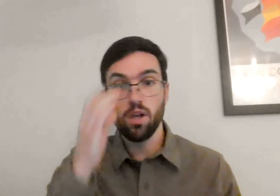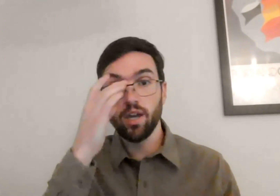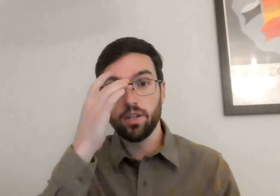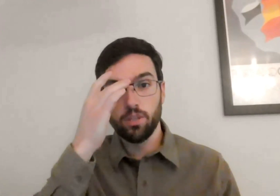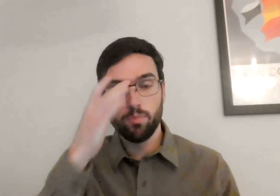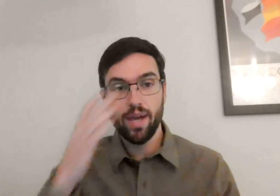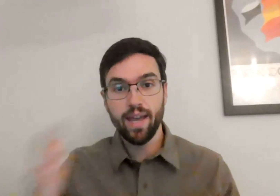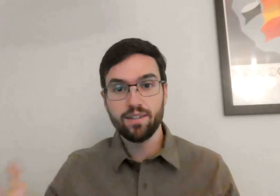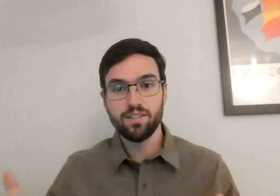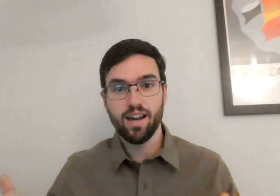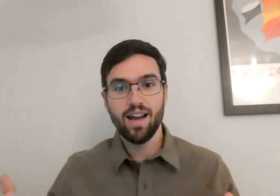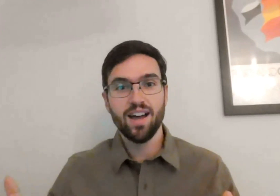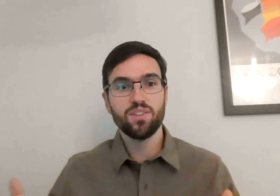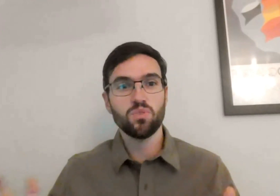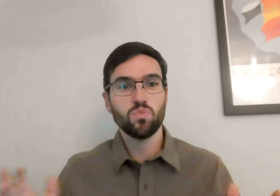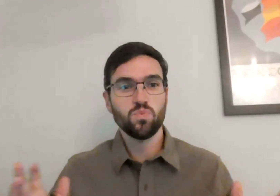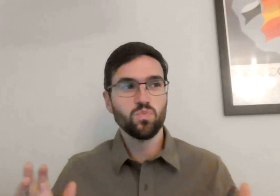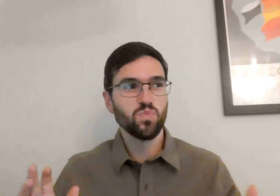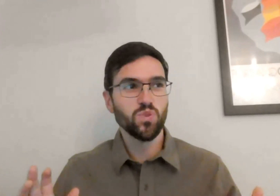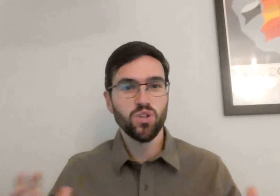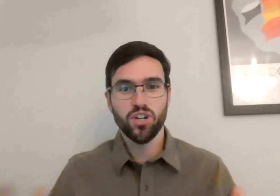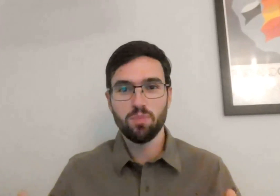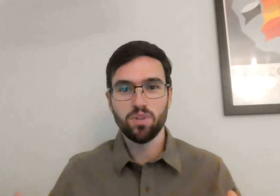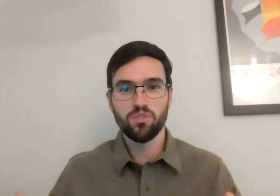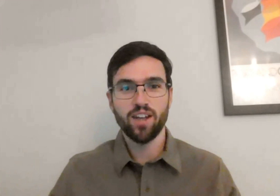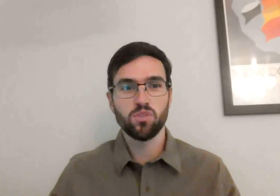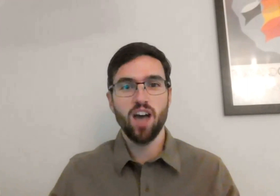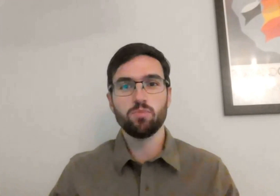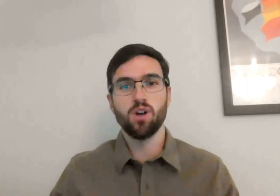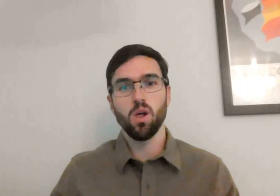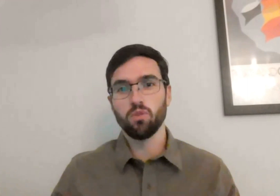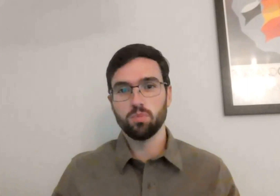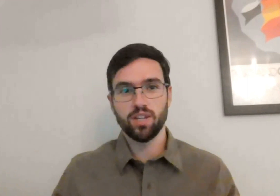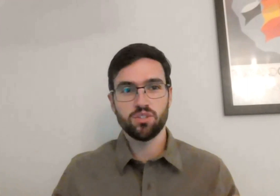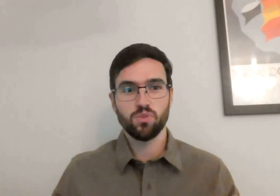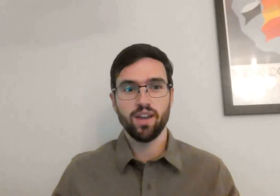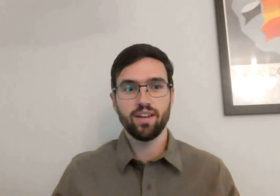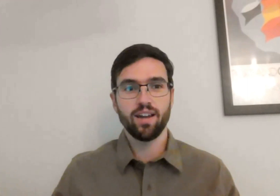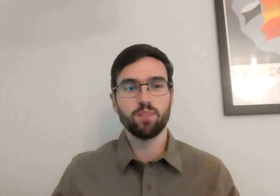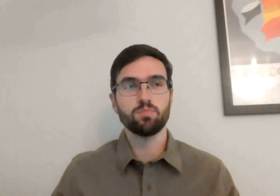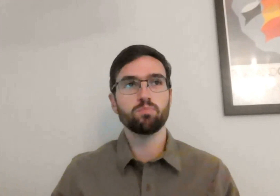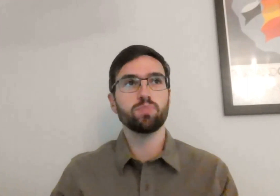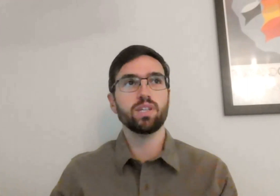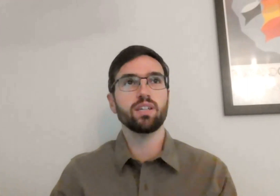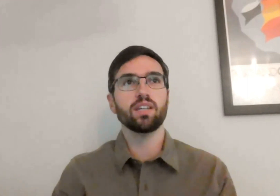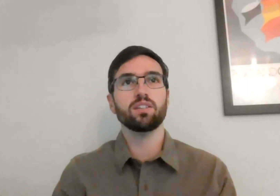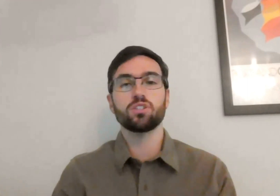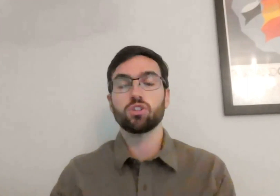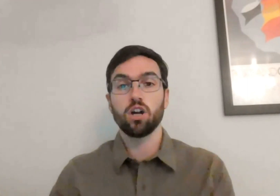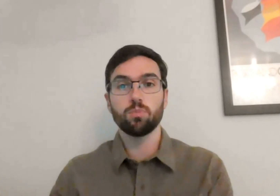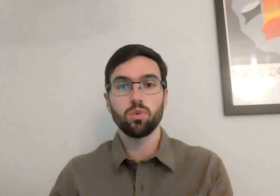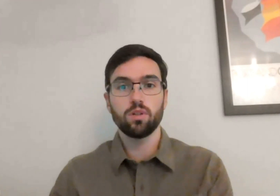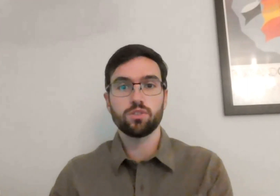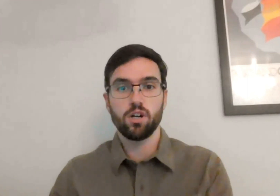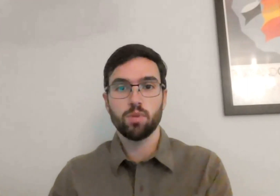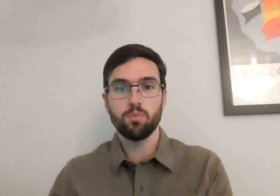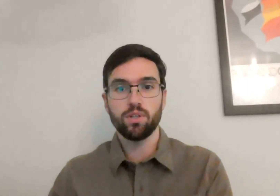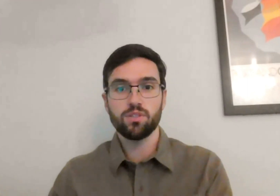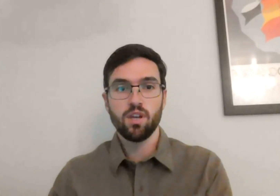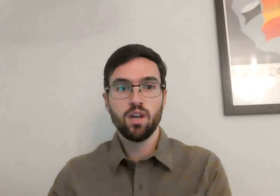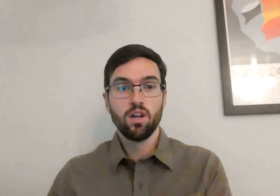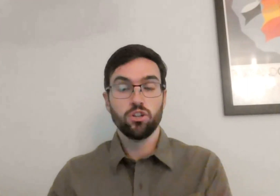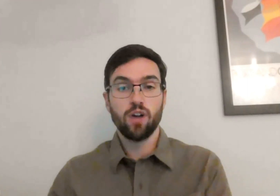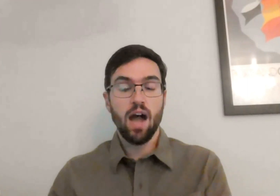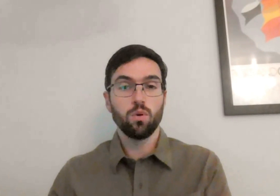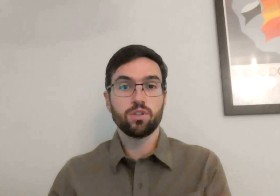that's all going to depend on your company, right? So I've been all over the place, right? Being in the startup world, startup